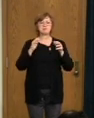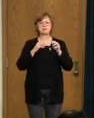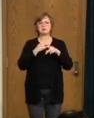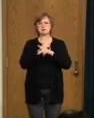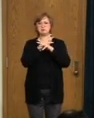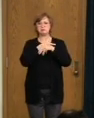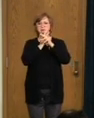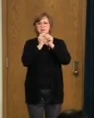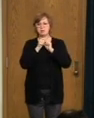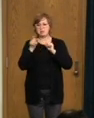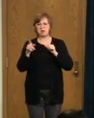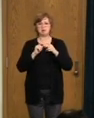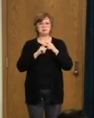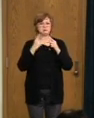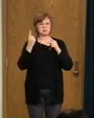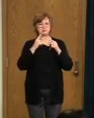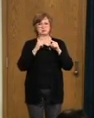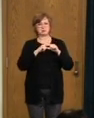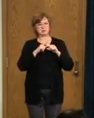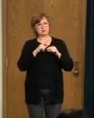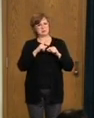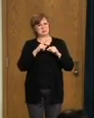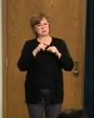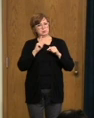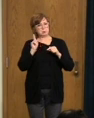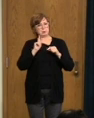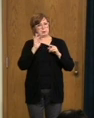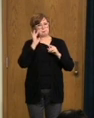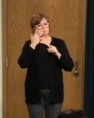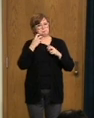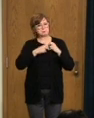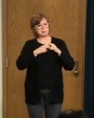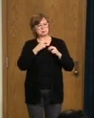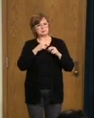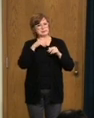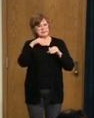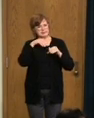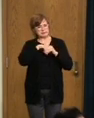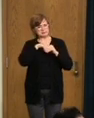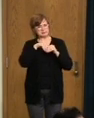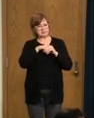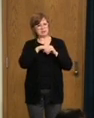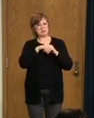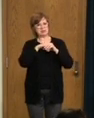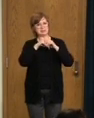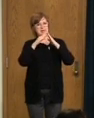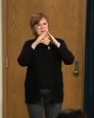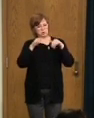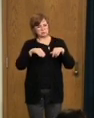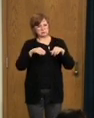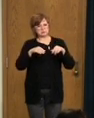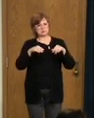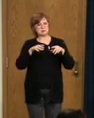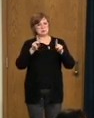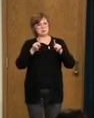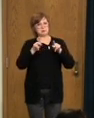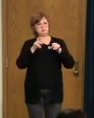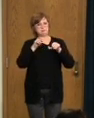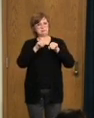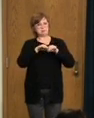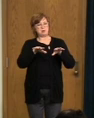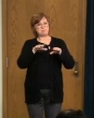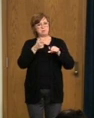that close social contact indoors that is generating a lot of the transmission. We've seen over the last 3 or 4 weeks, a